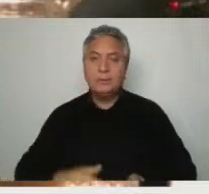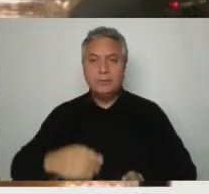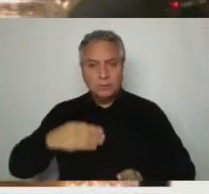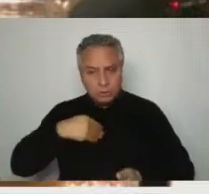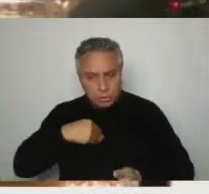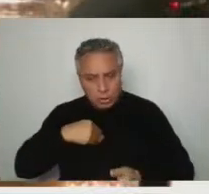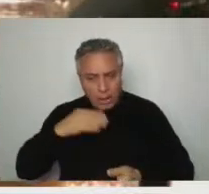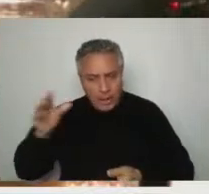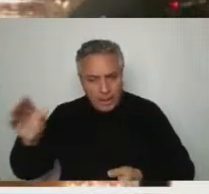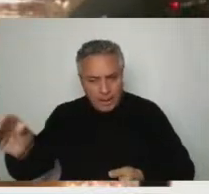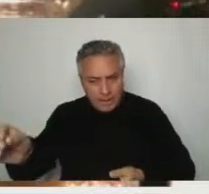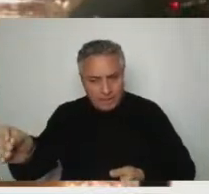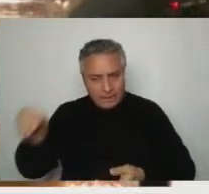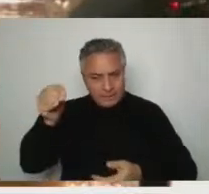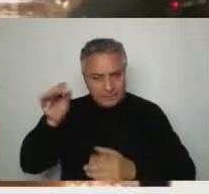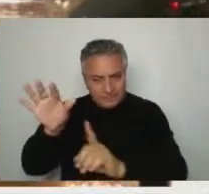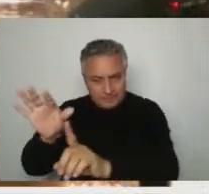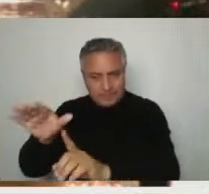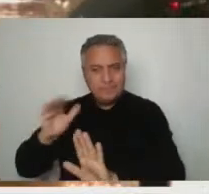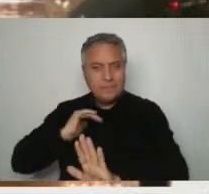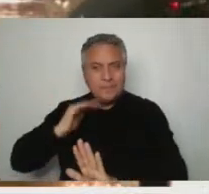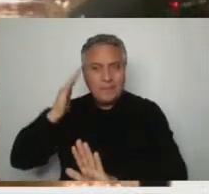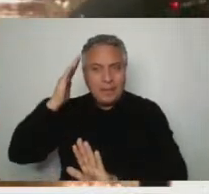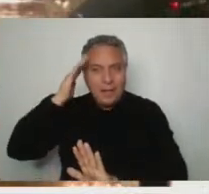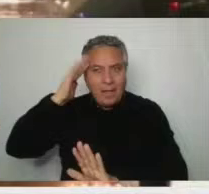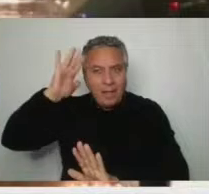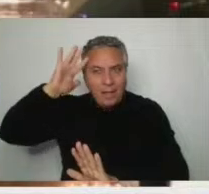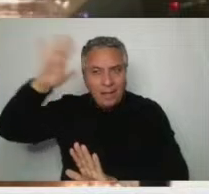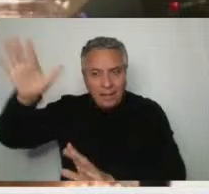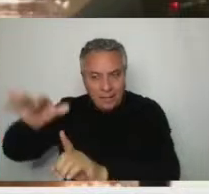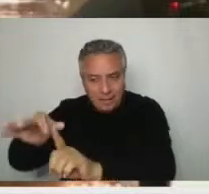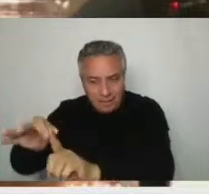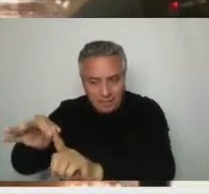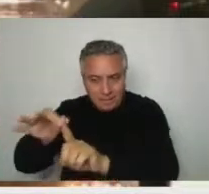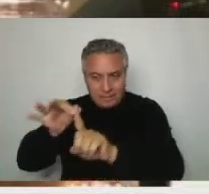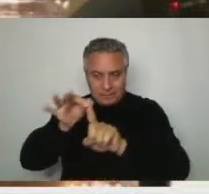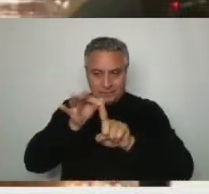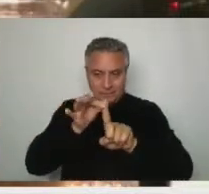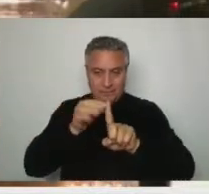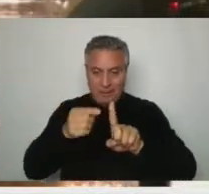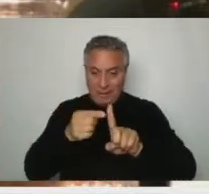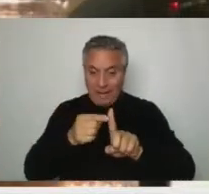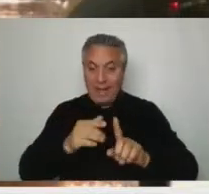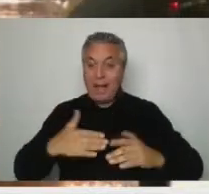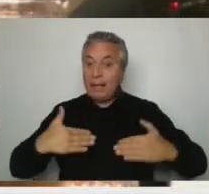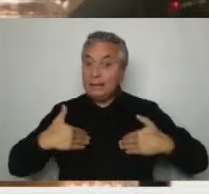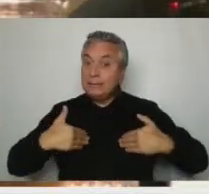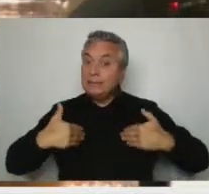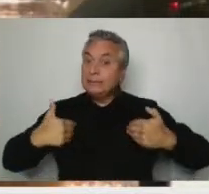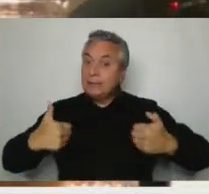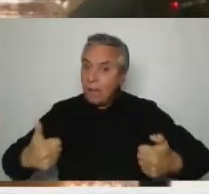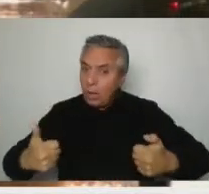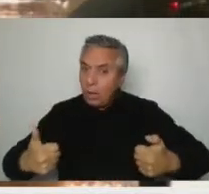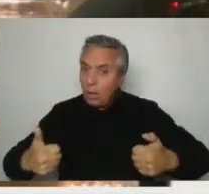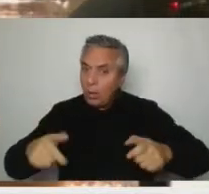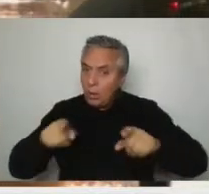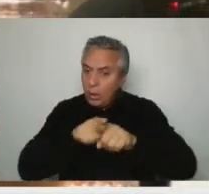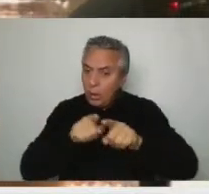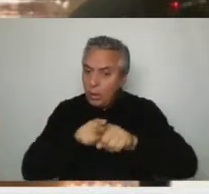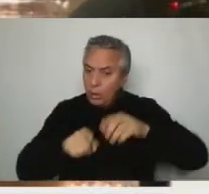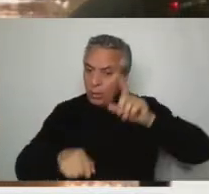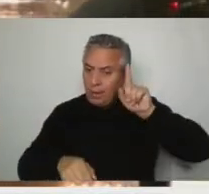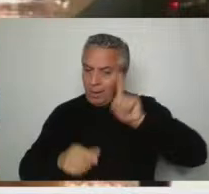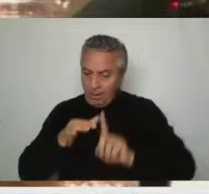revisit that idea, but without planning on having health an organizing element of